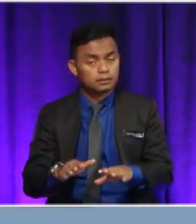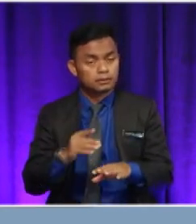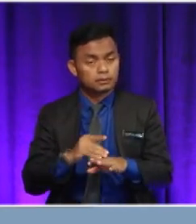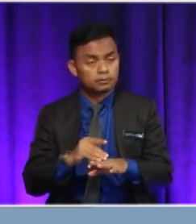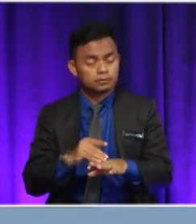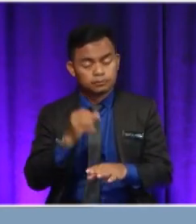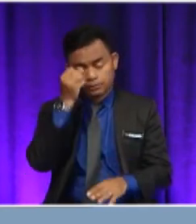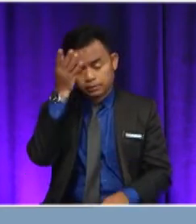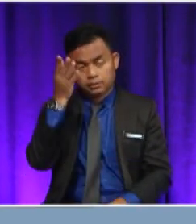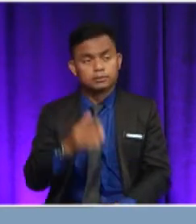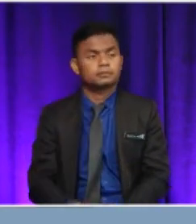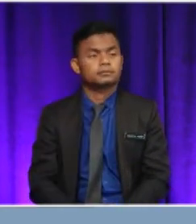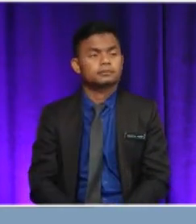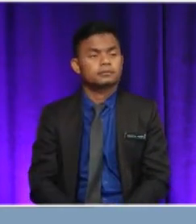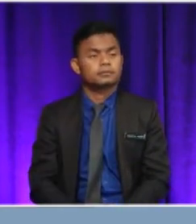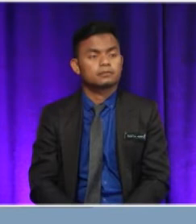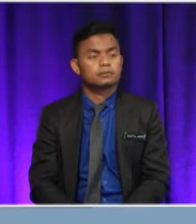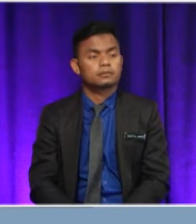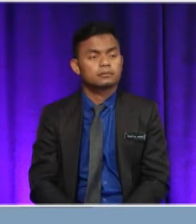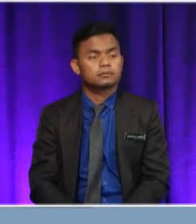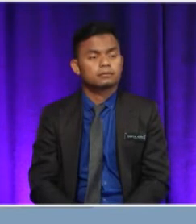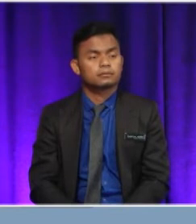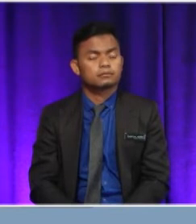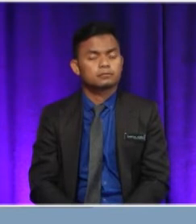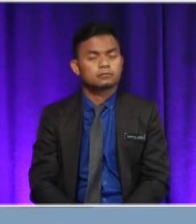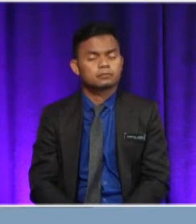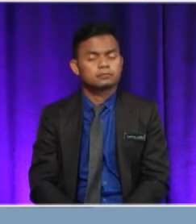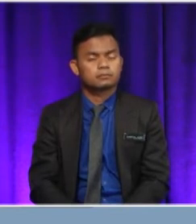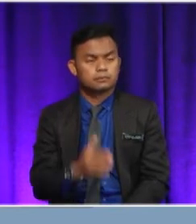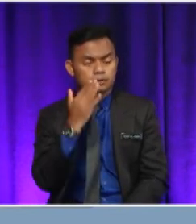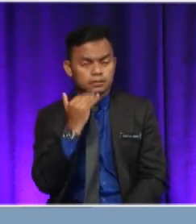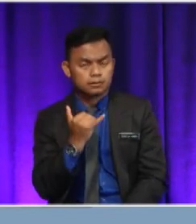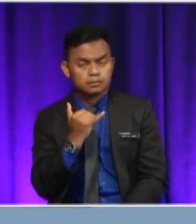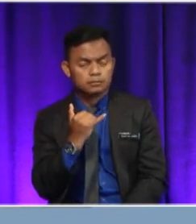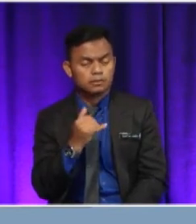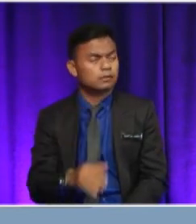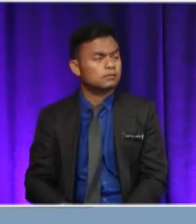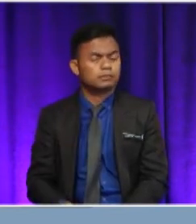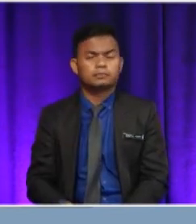wonder why. So maybe could you girls explain it to us?